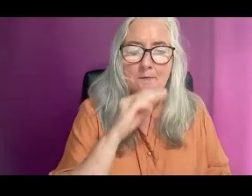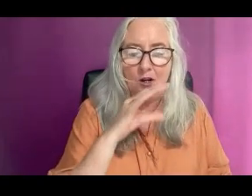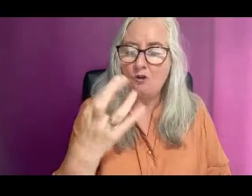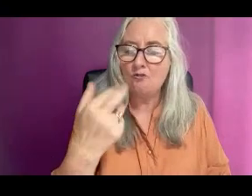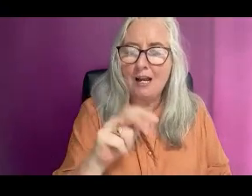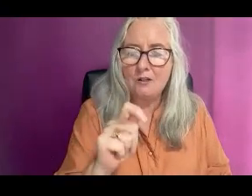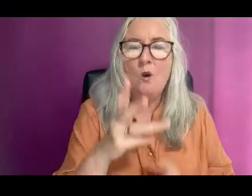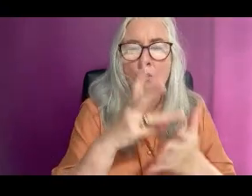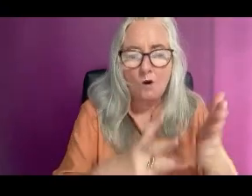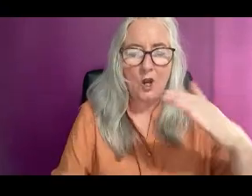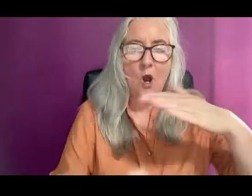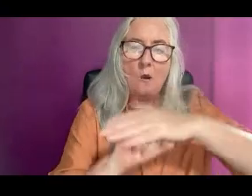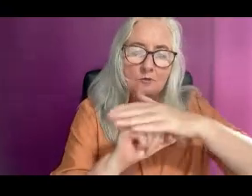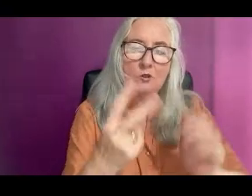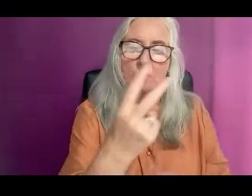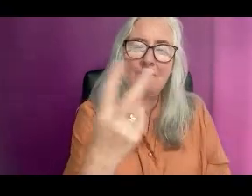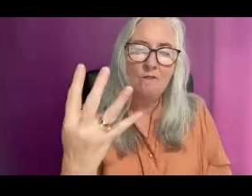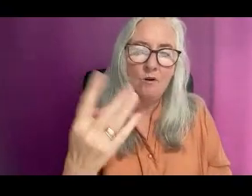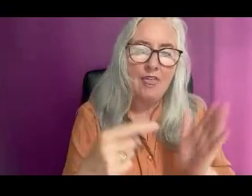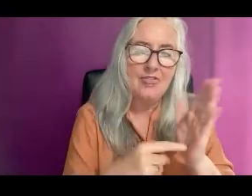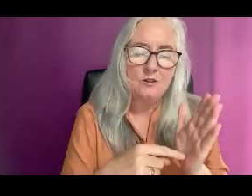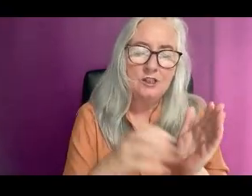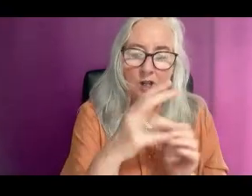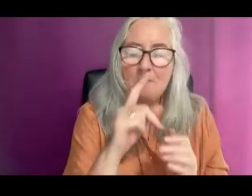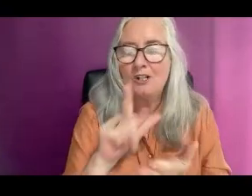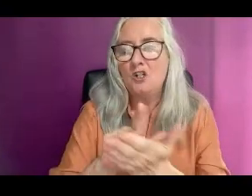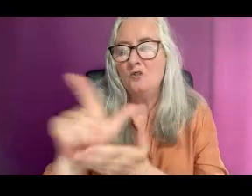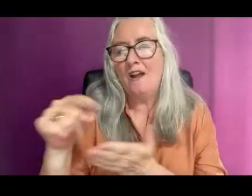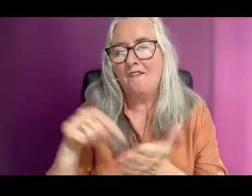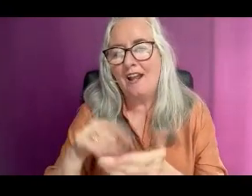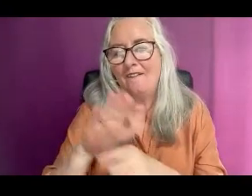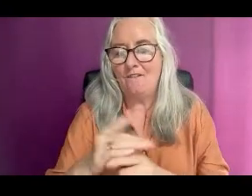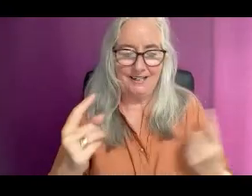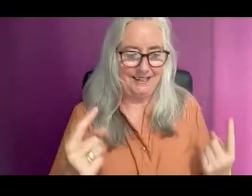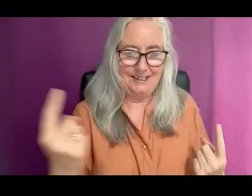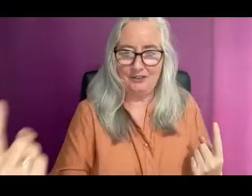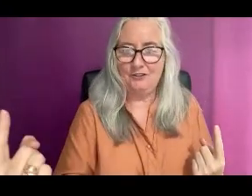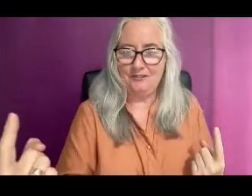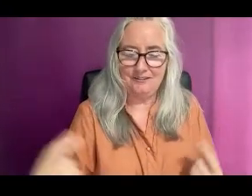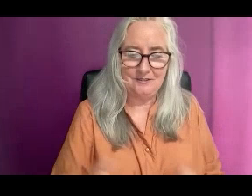up to €24,000, but it's 12,000 for each premises.